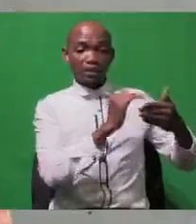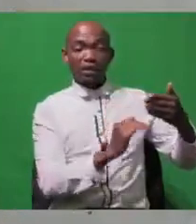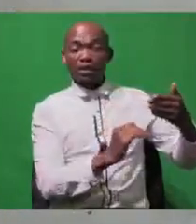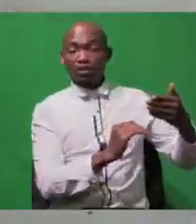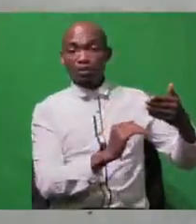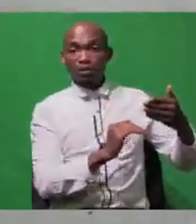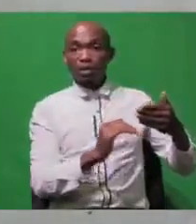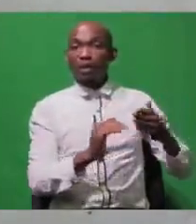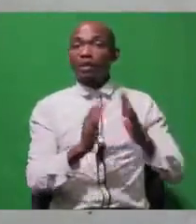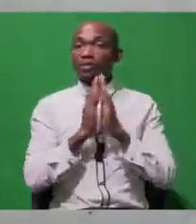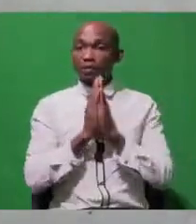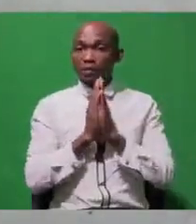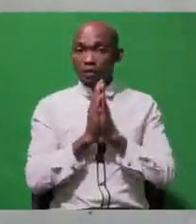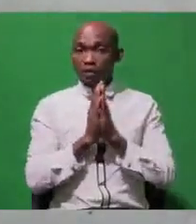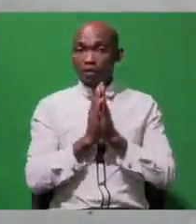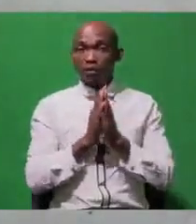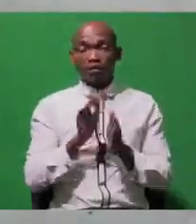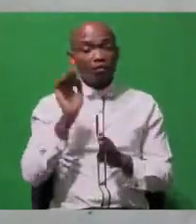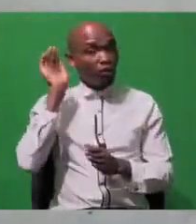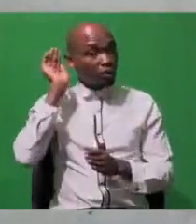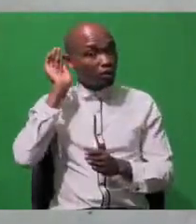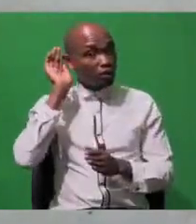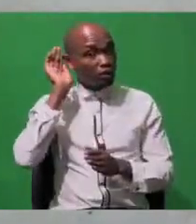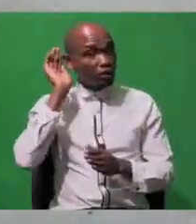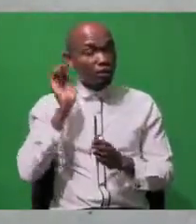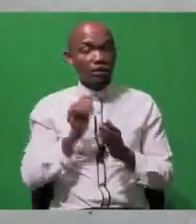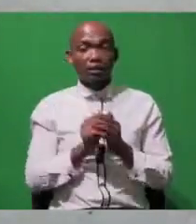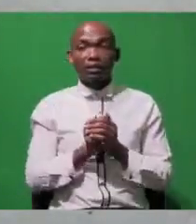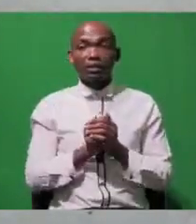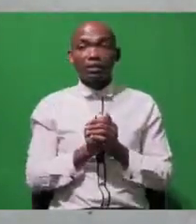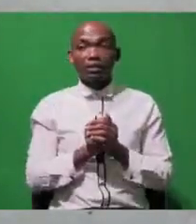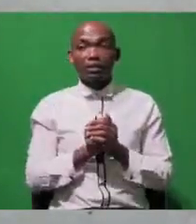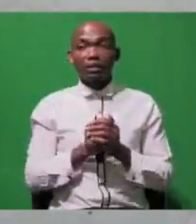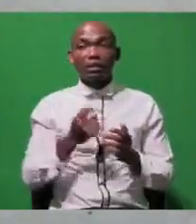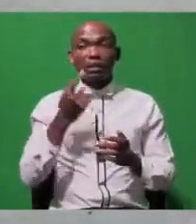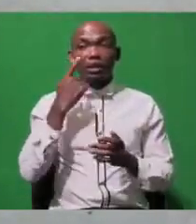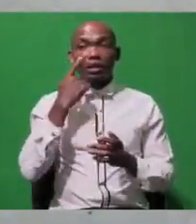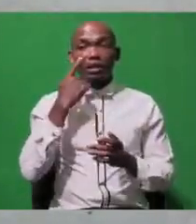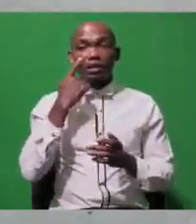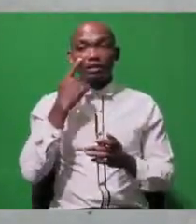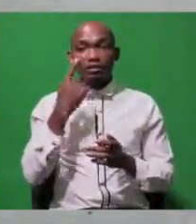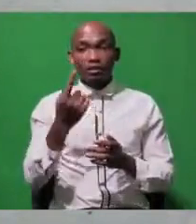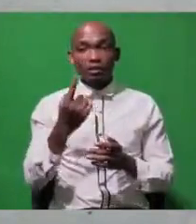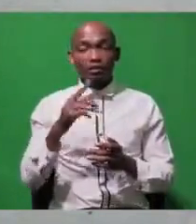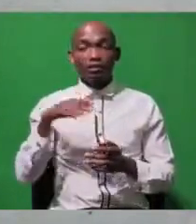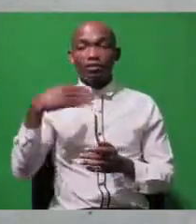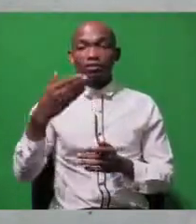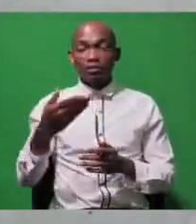Thanks for listening. I will see.